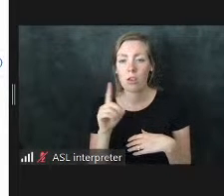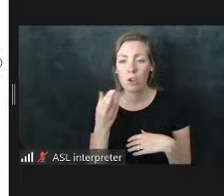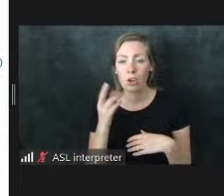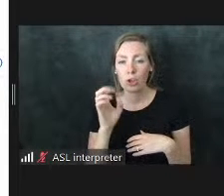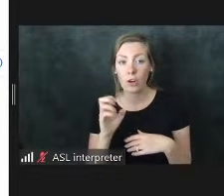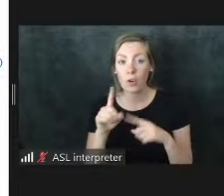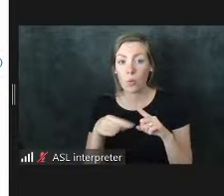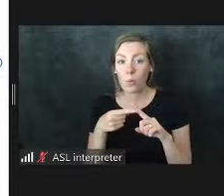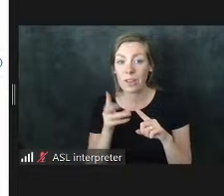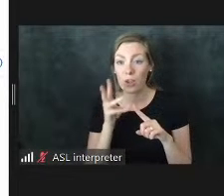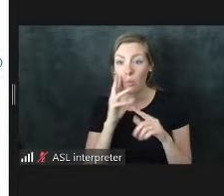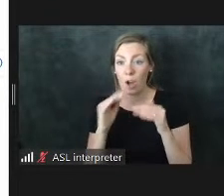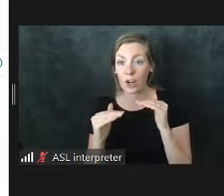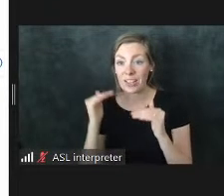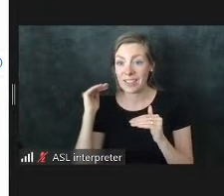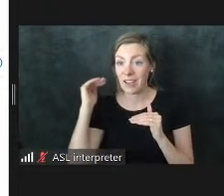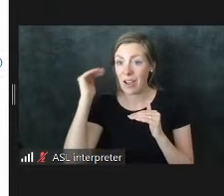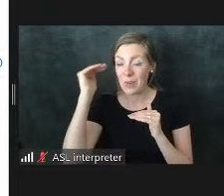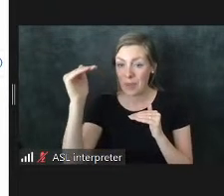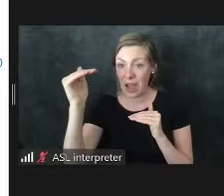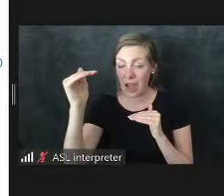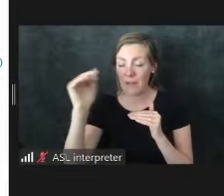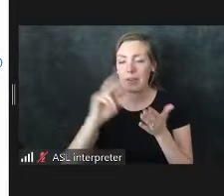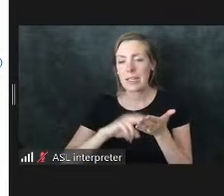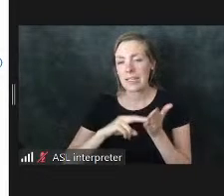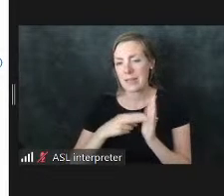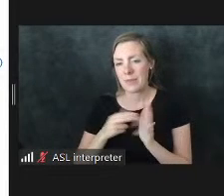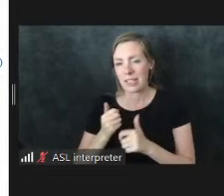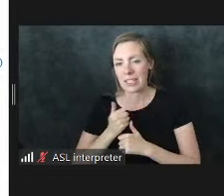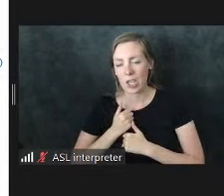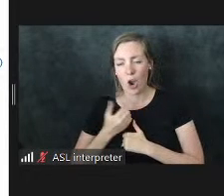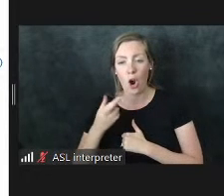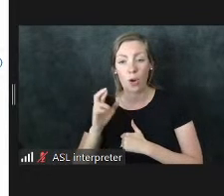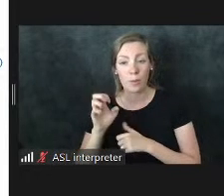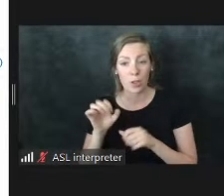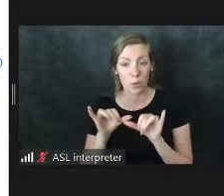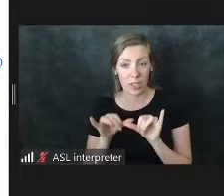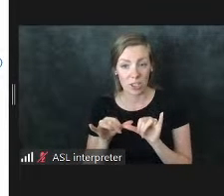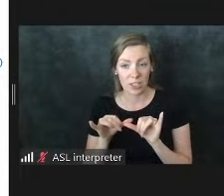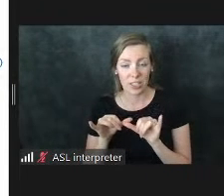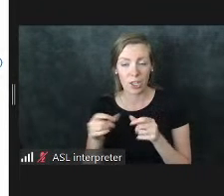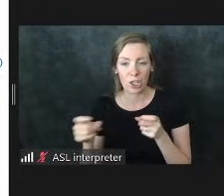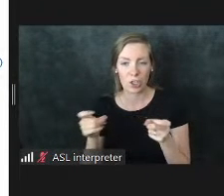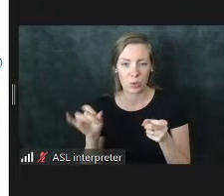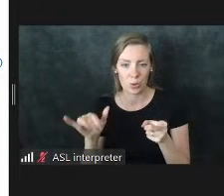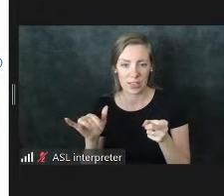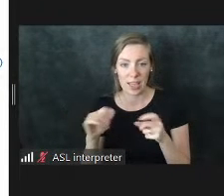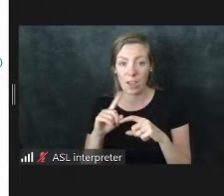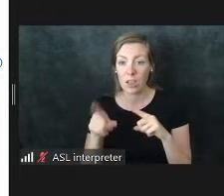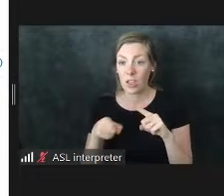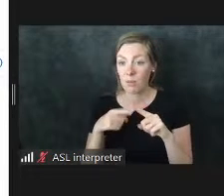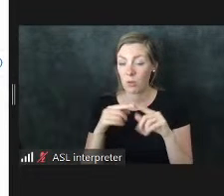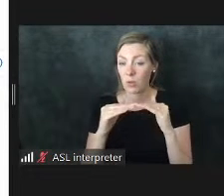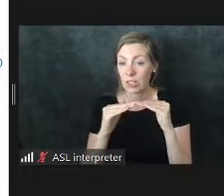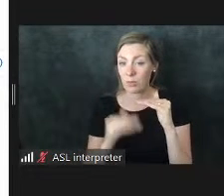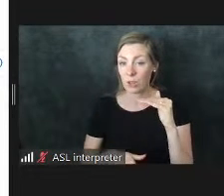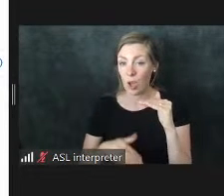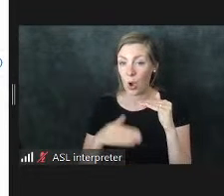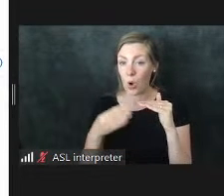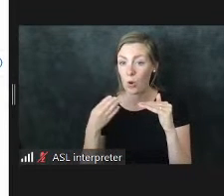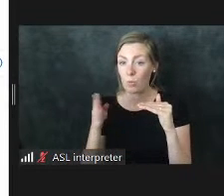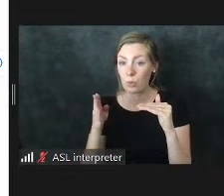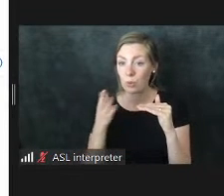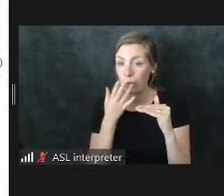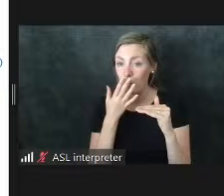level goes above that line, the Army Corps of Engineers takes control of the reservoir. However, when it's in that caminos de shaded area,